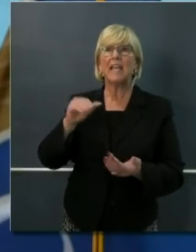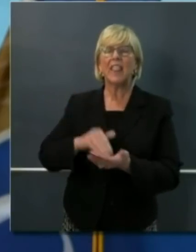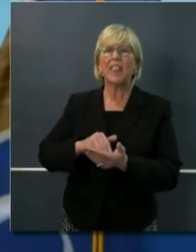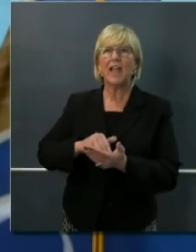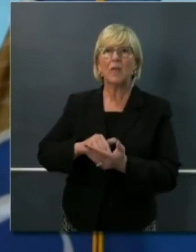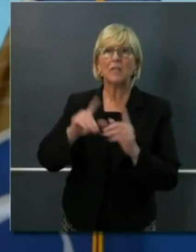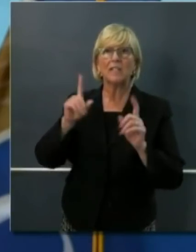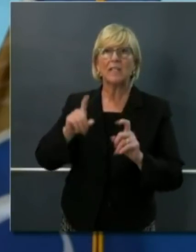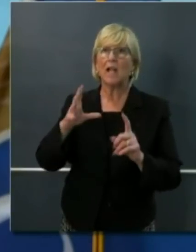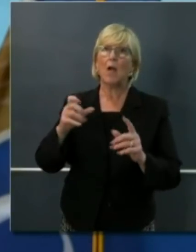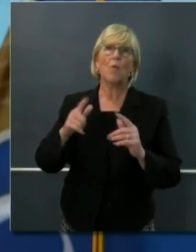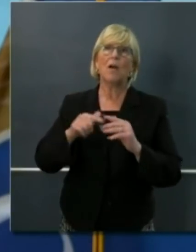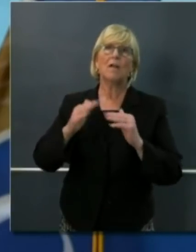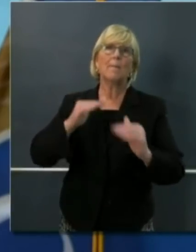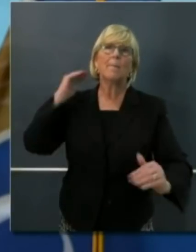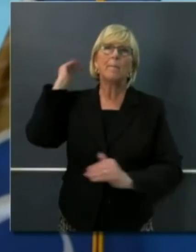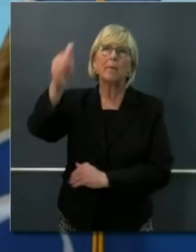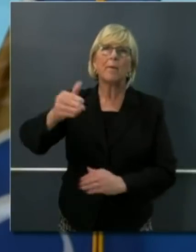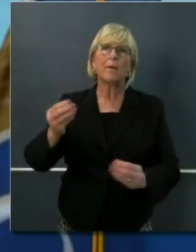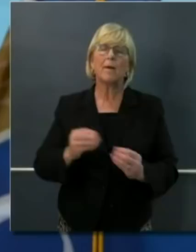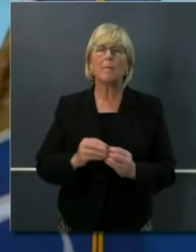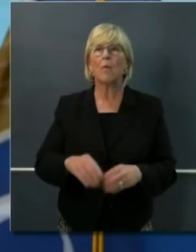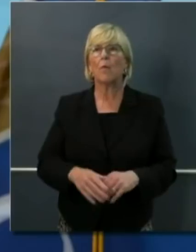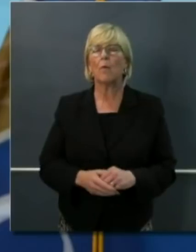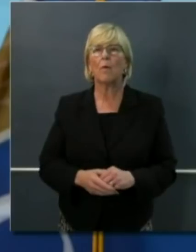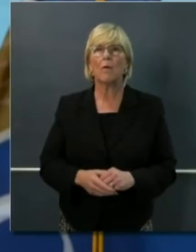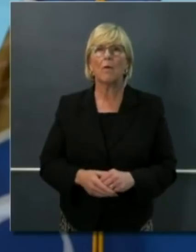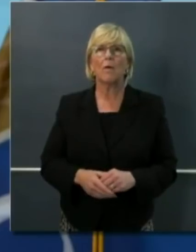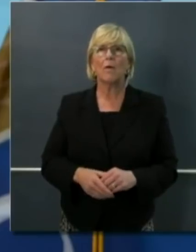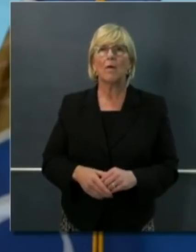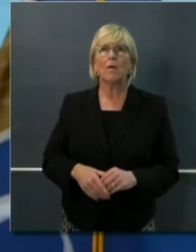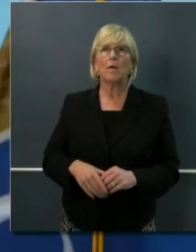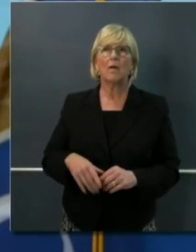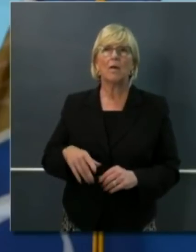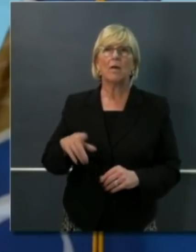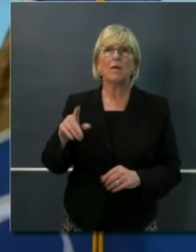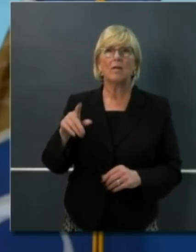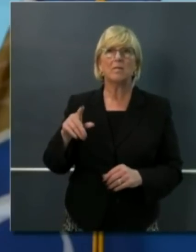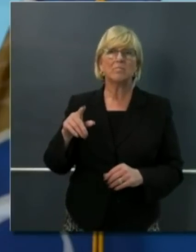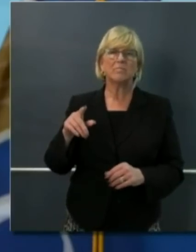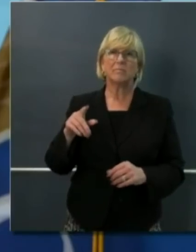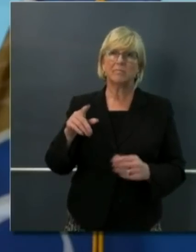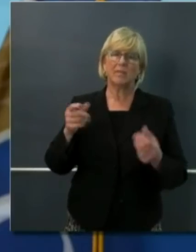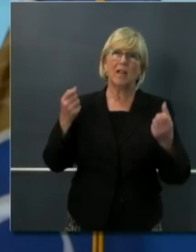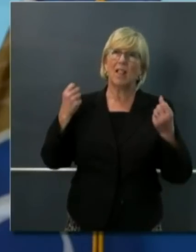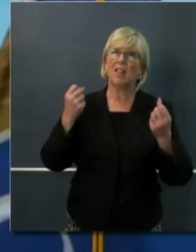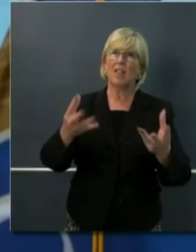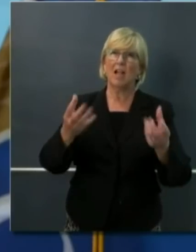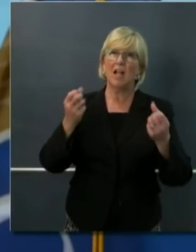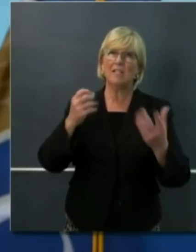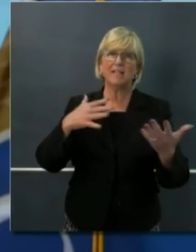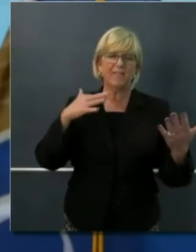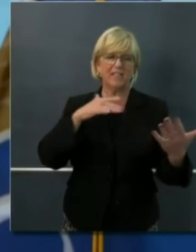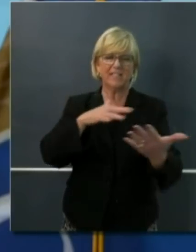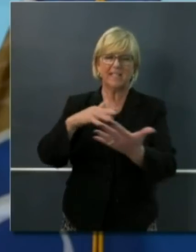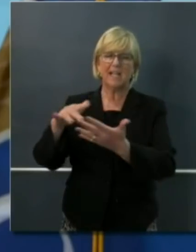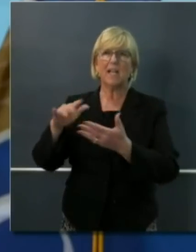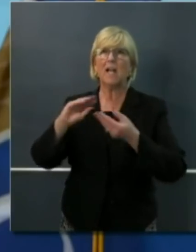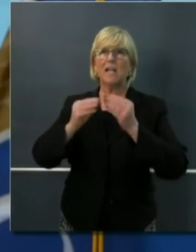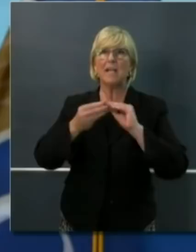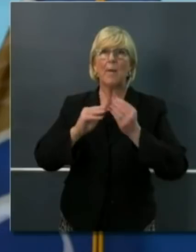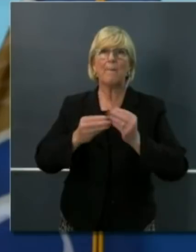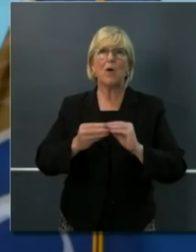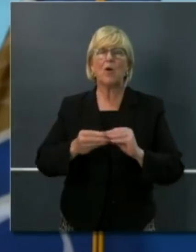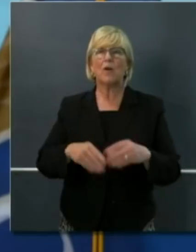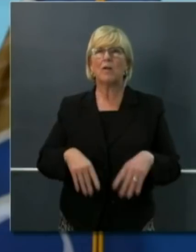goal. I deeply recognize 152 people tested per 100,000. There's been some studies on that